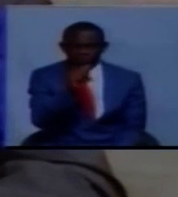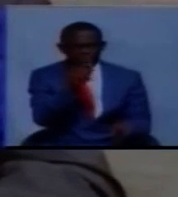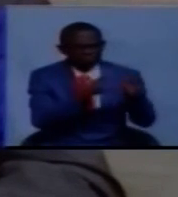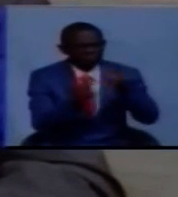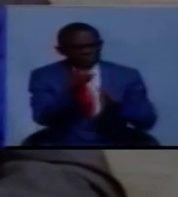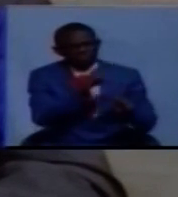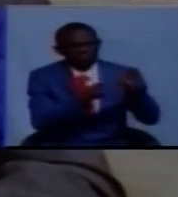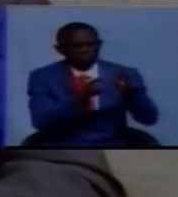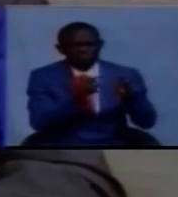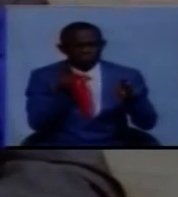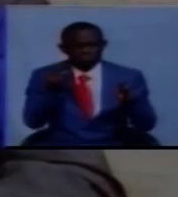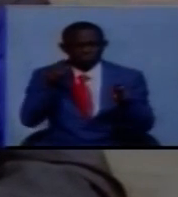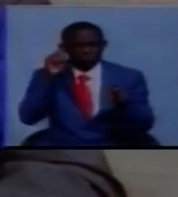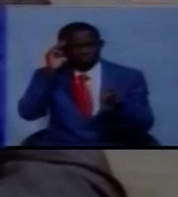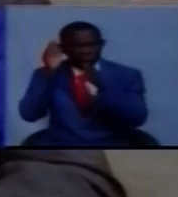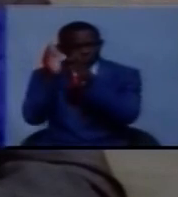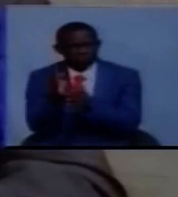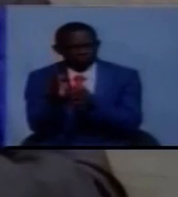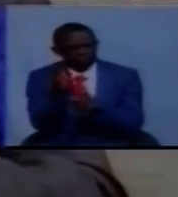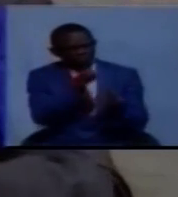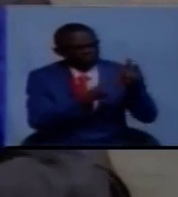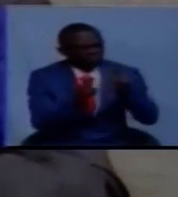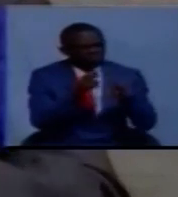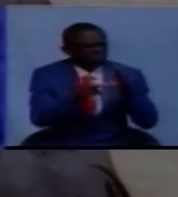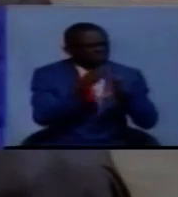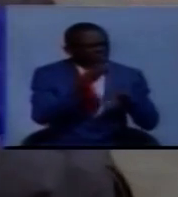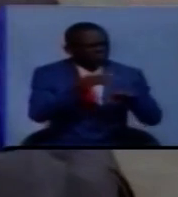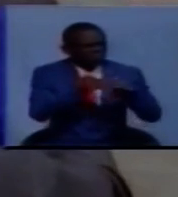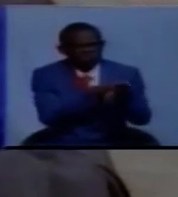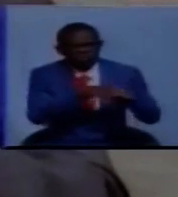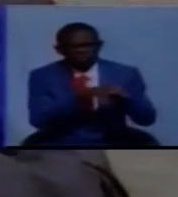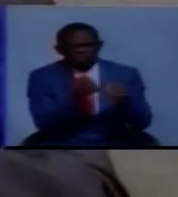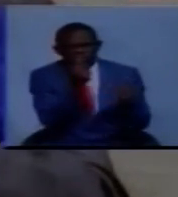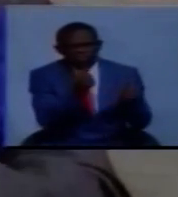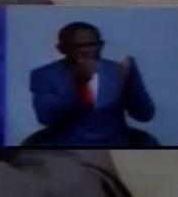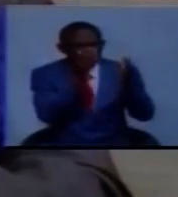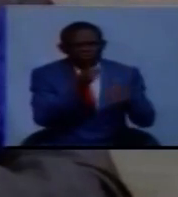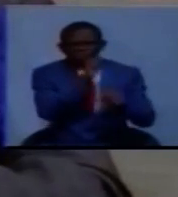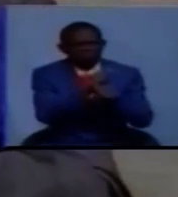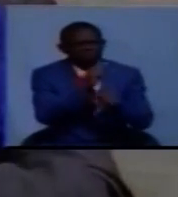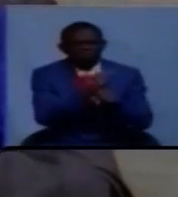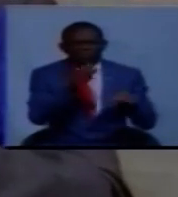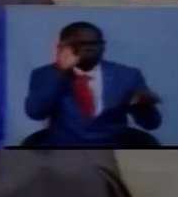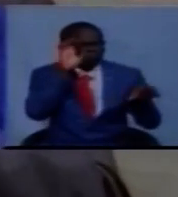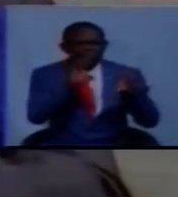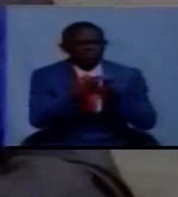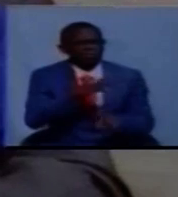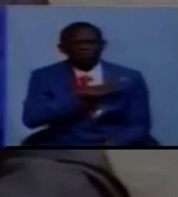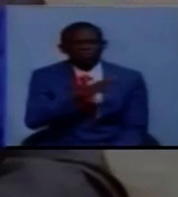tanker drivers are working under very difficult conditions. The sanitation, when they have parked the vehicles and other things. In